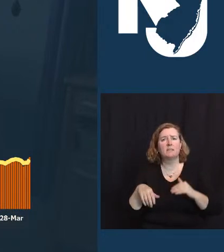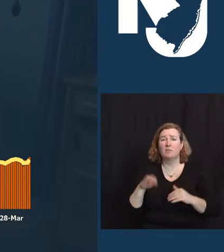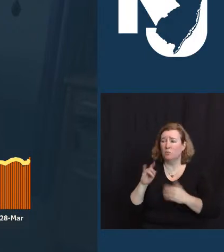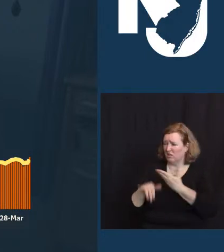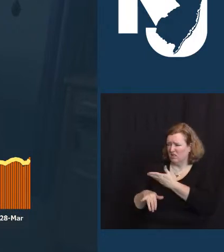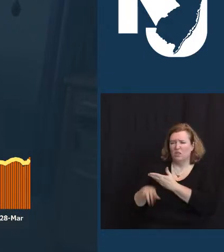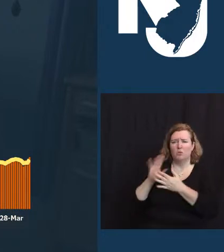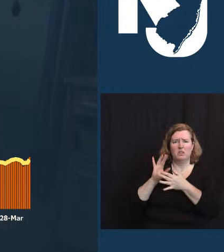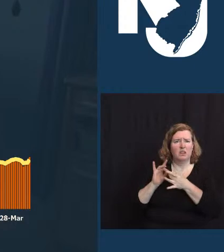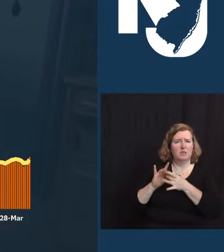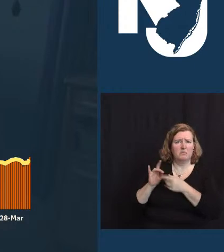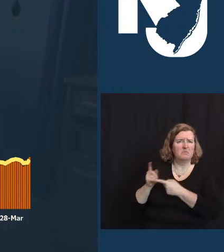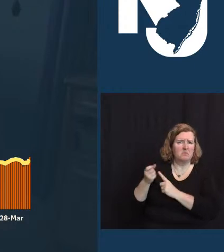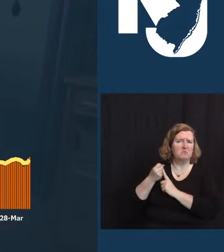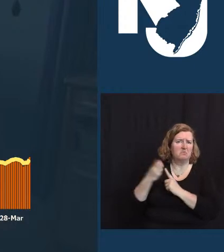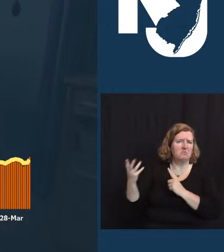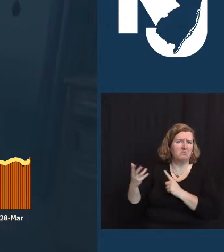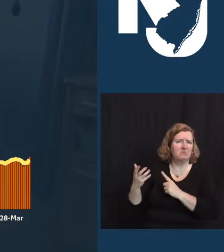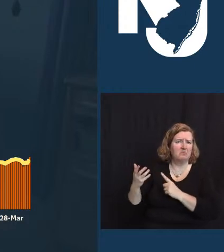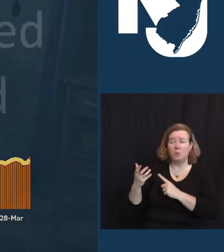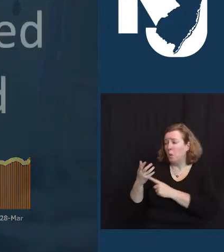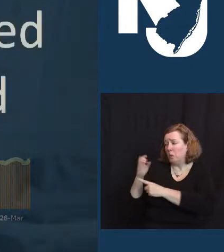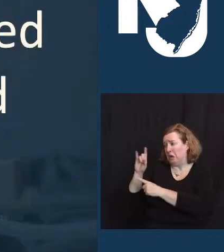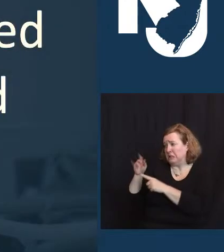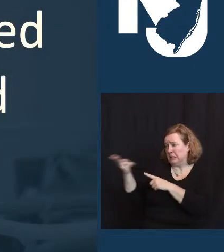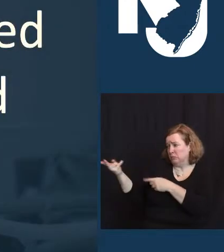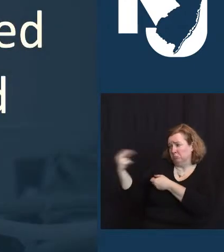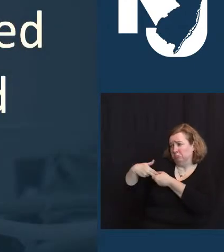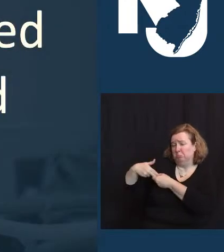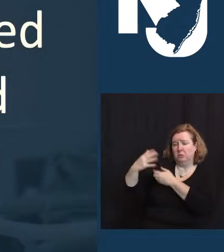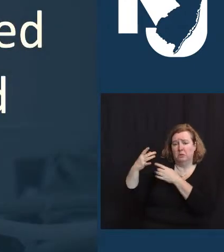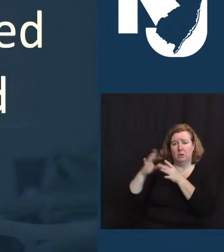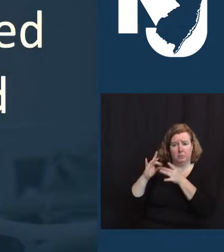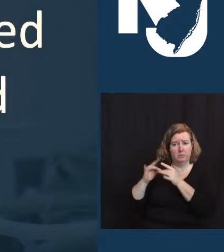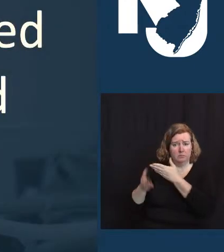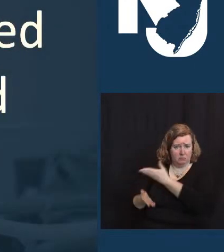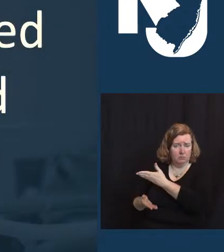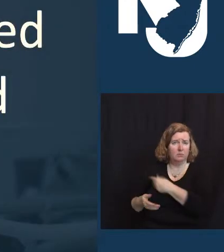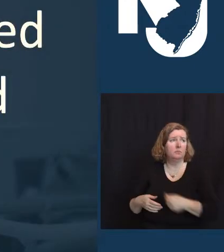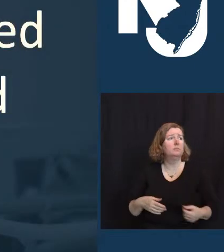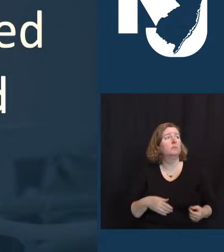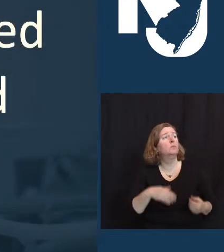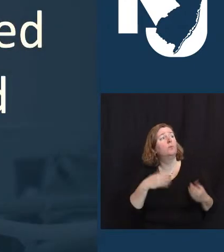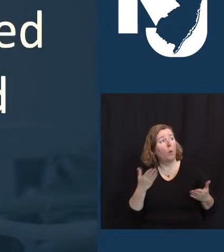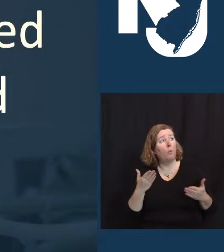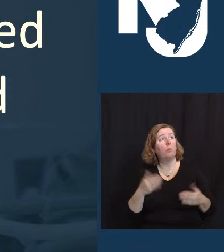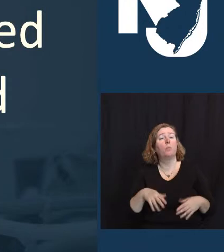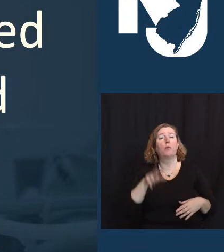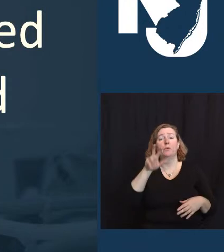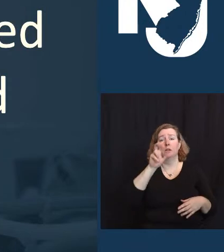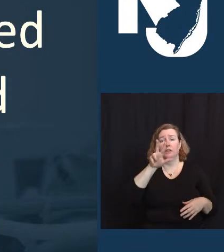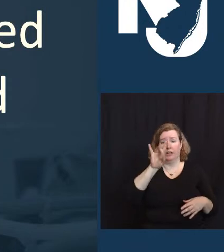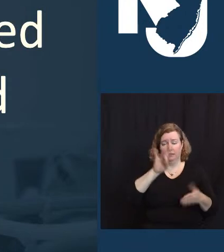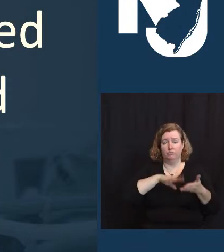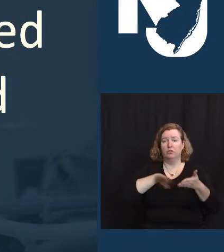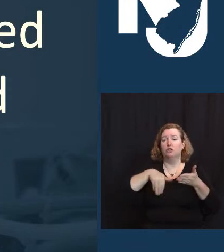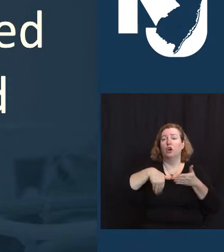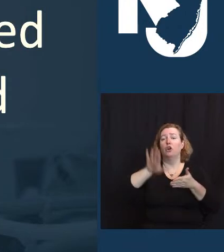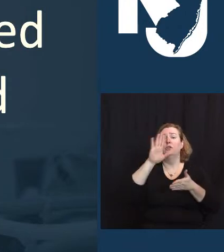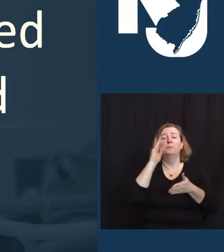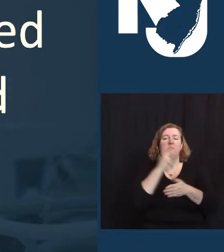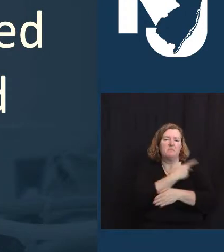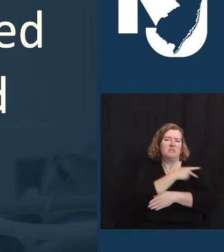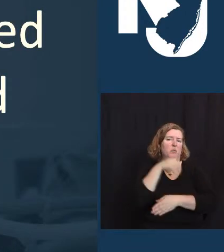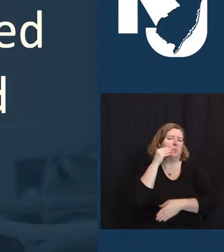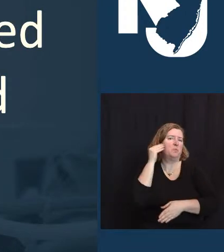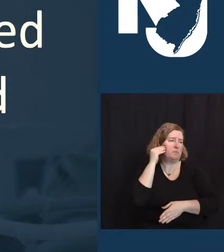your sense or Eddie's sense of that. Throughout Tuesday, 338 patients were discharged, live patients were discharged from our hospitals,